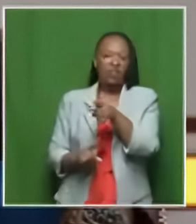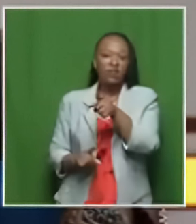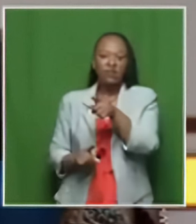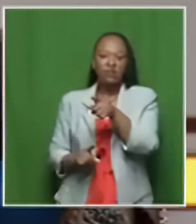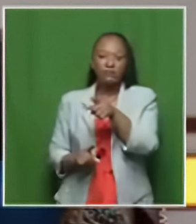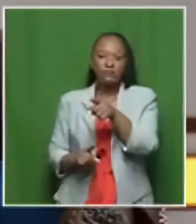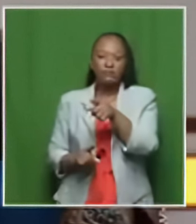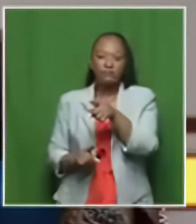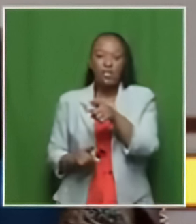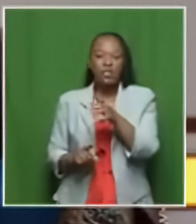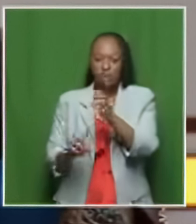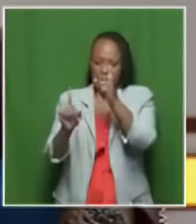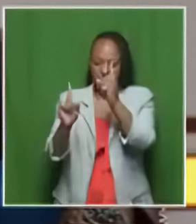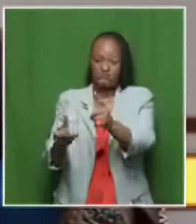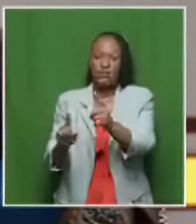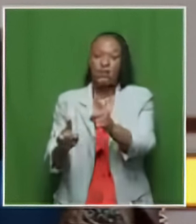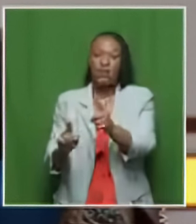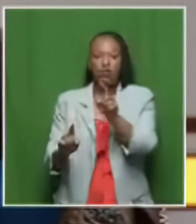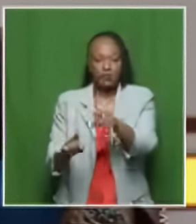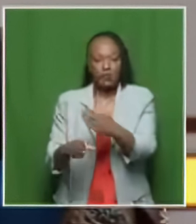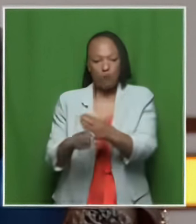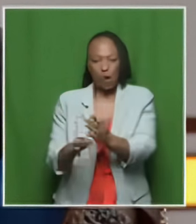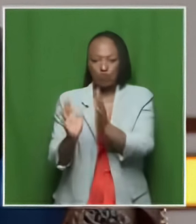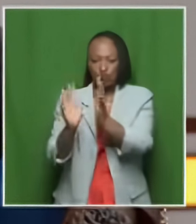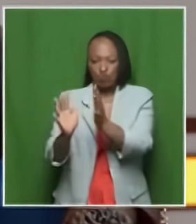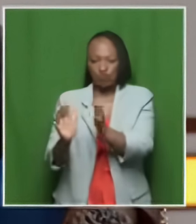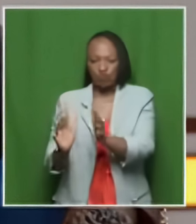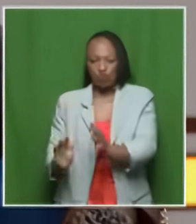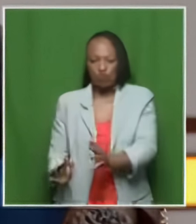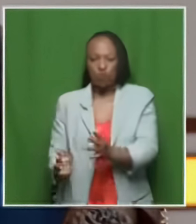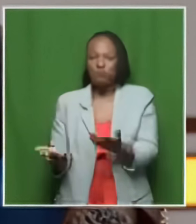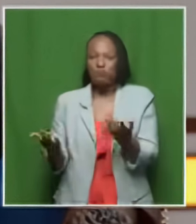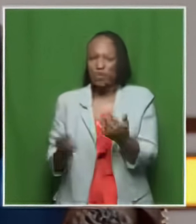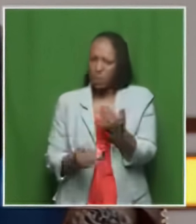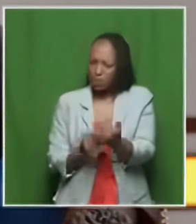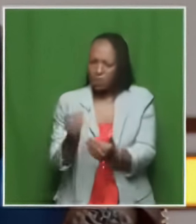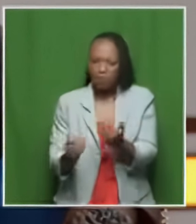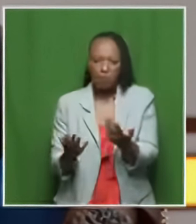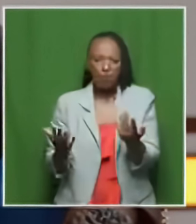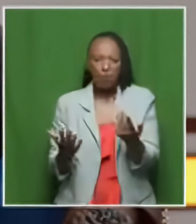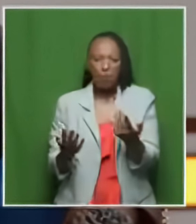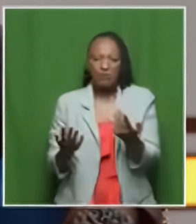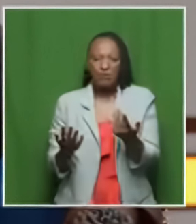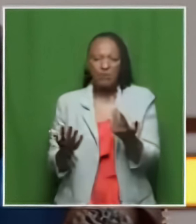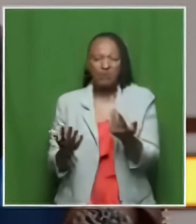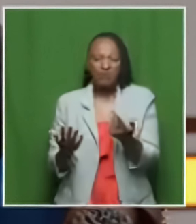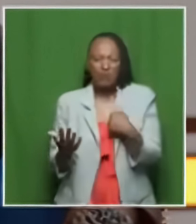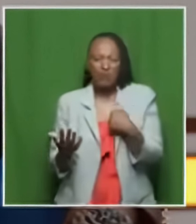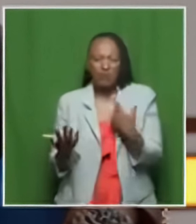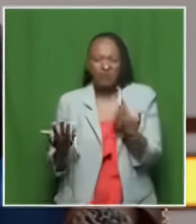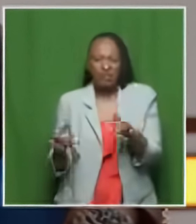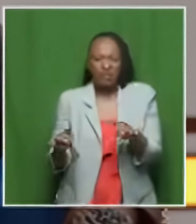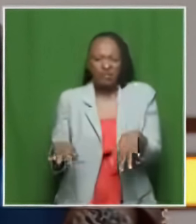the marching orders. You're going to move in this direction. And we proceed. We have nothing to do. And I